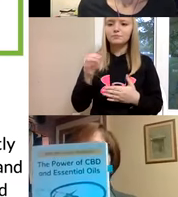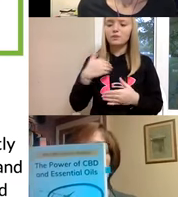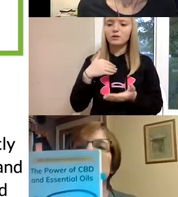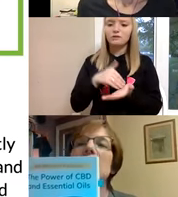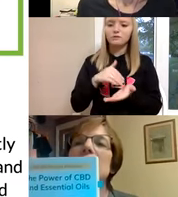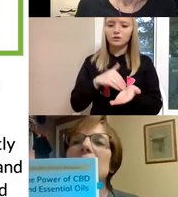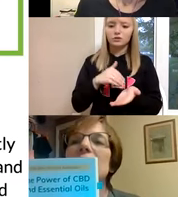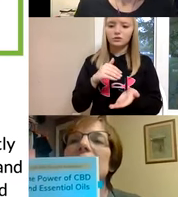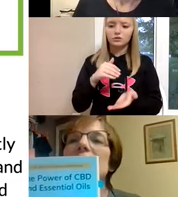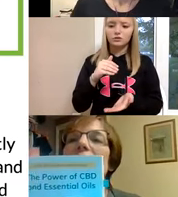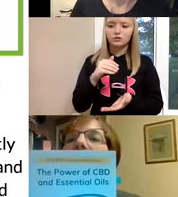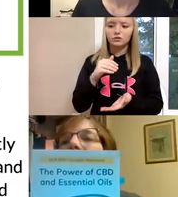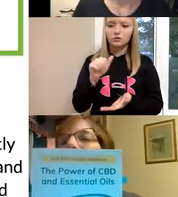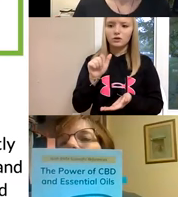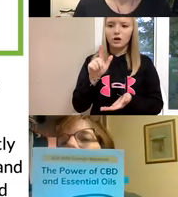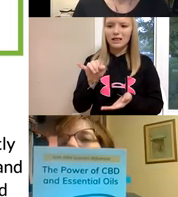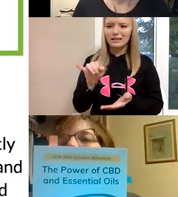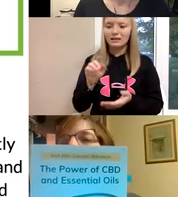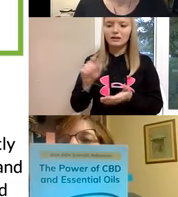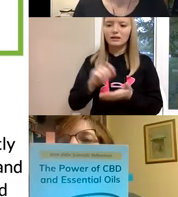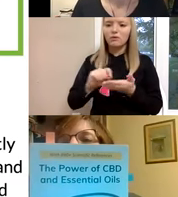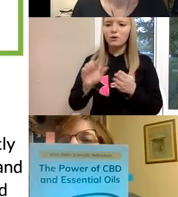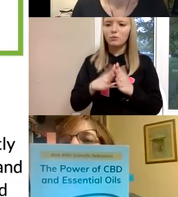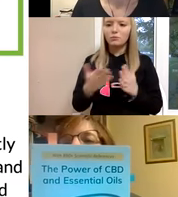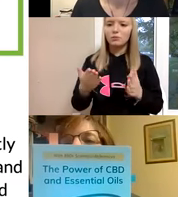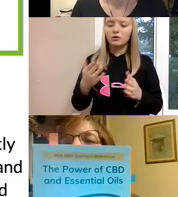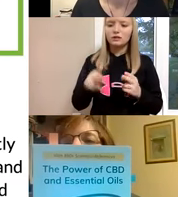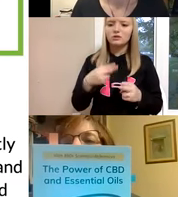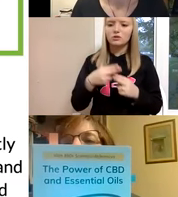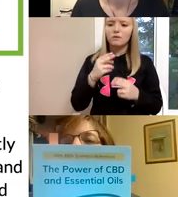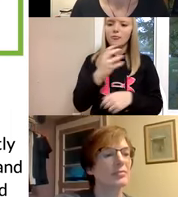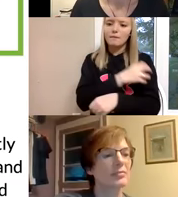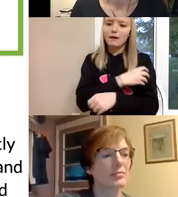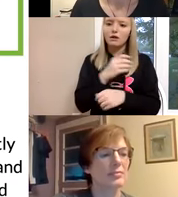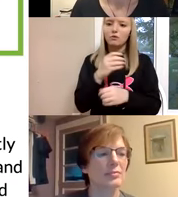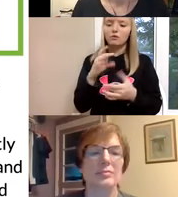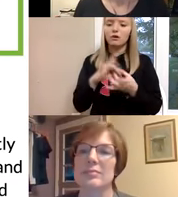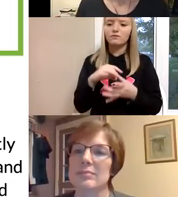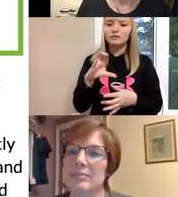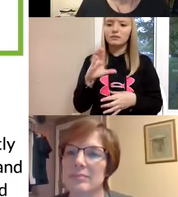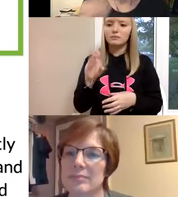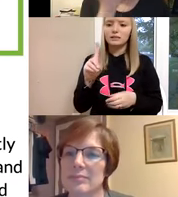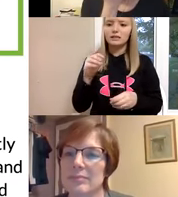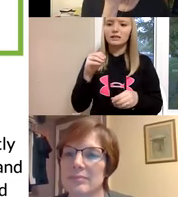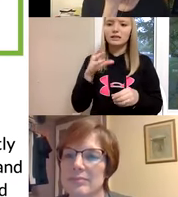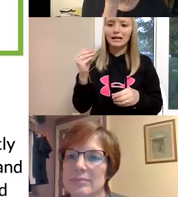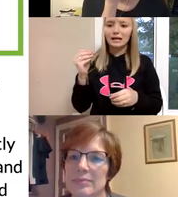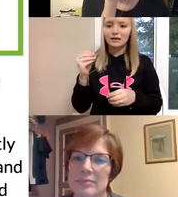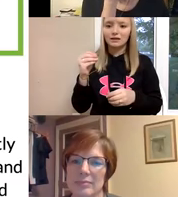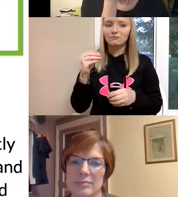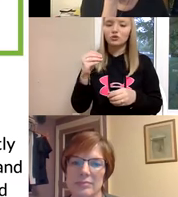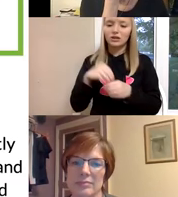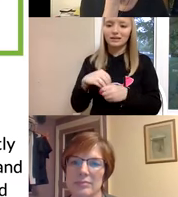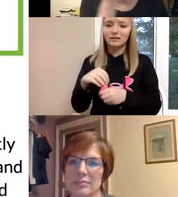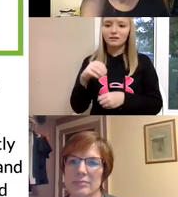a book, and it's called The Power of CBD and Essential Oils, and that's another great